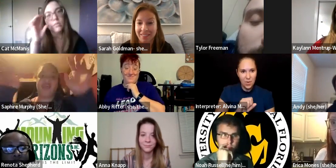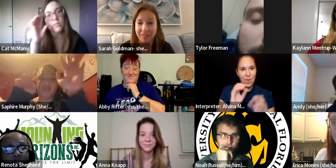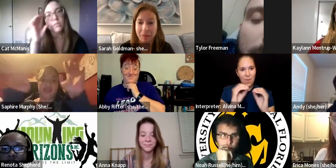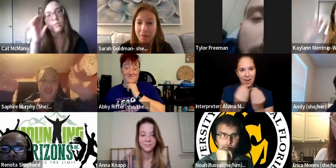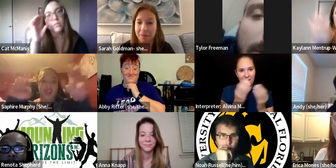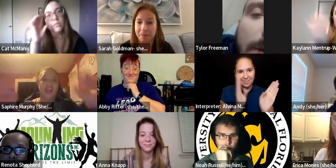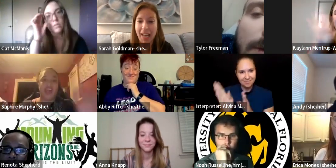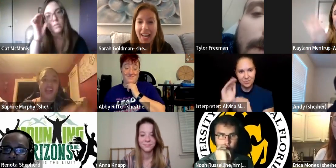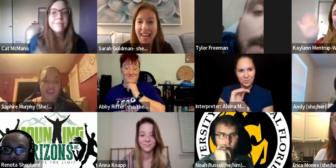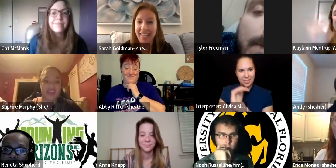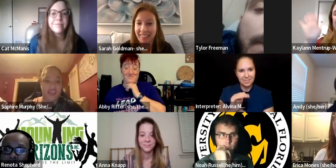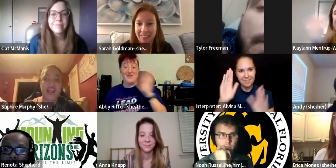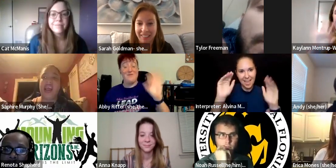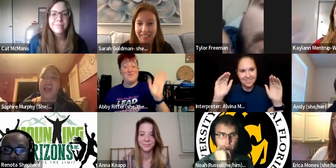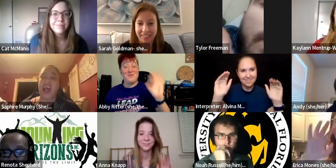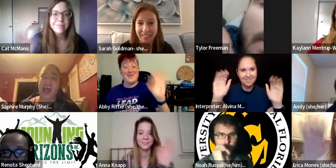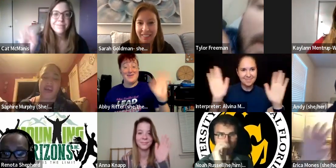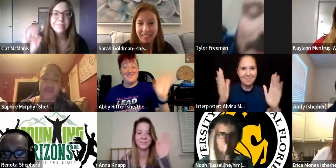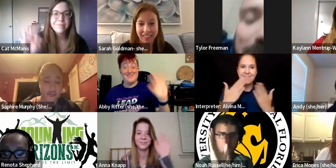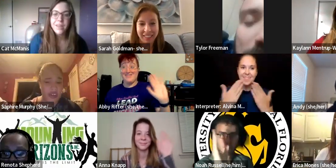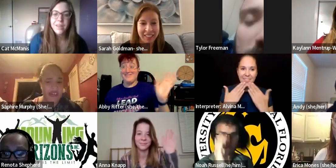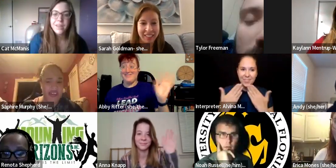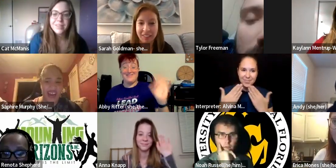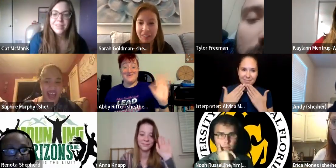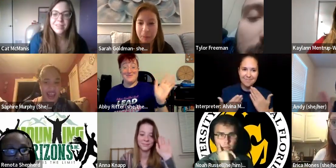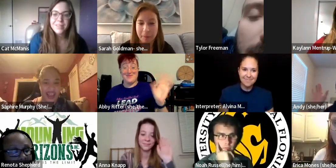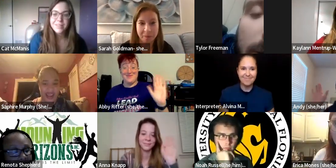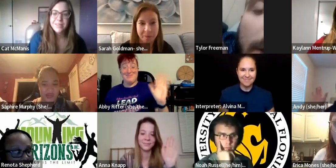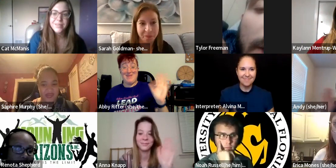tonight. Bye. Thank you, everybody.